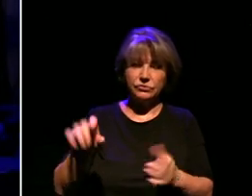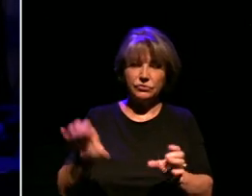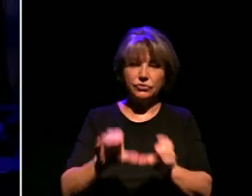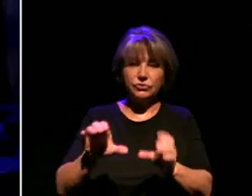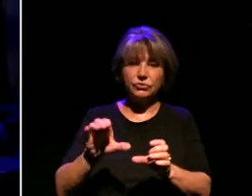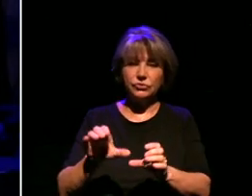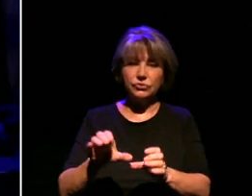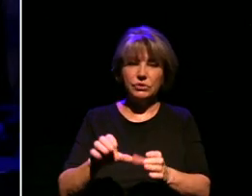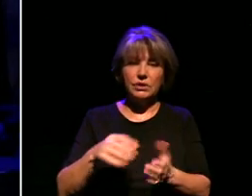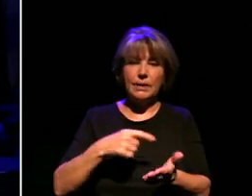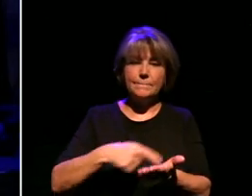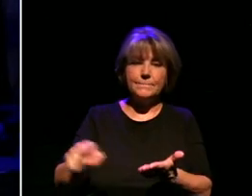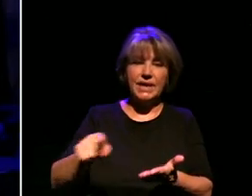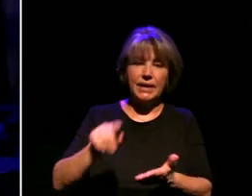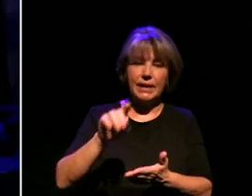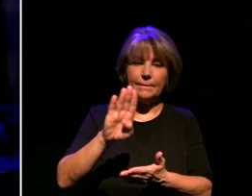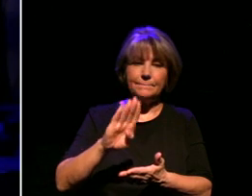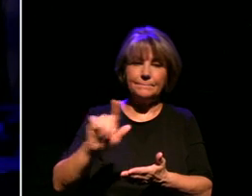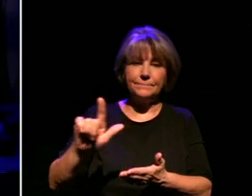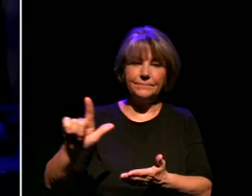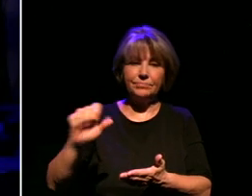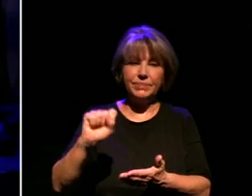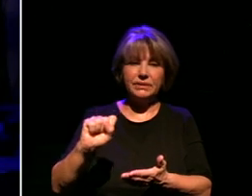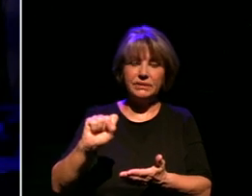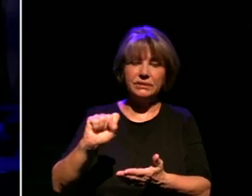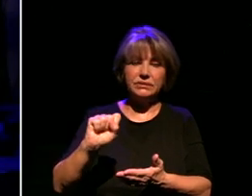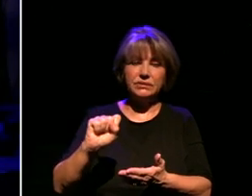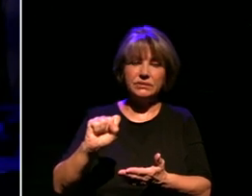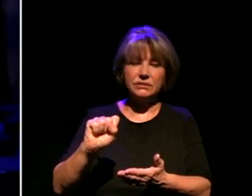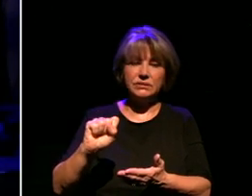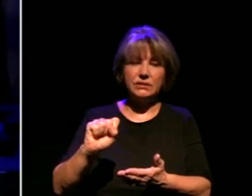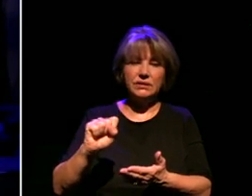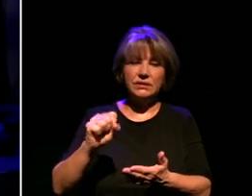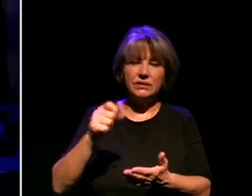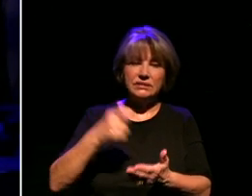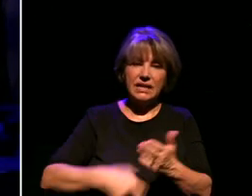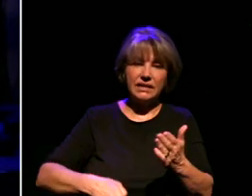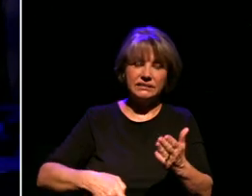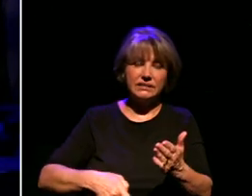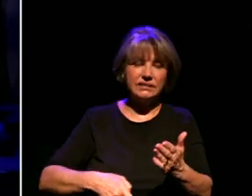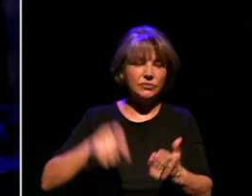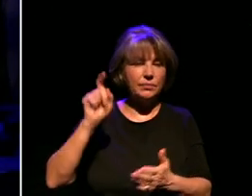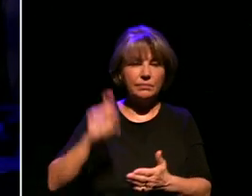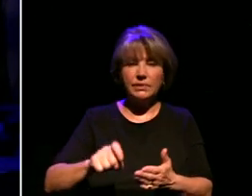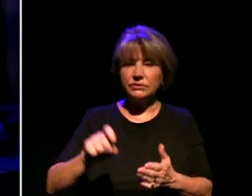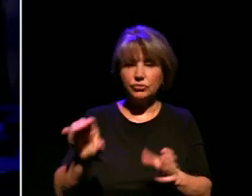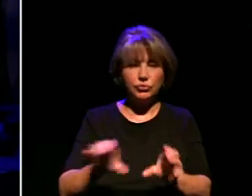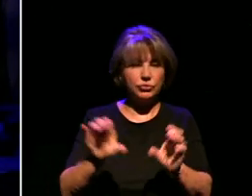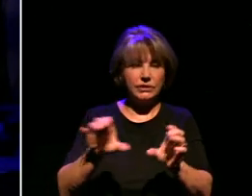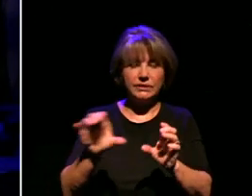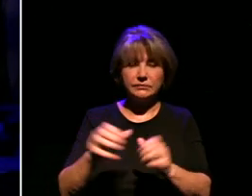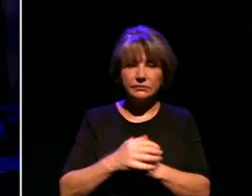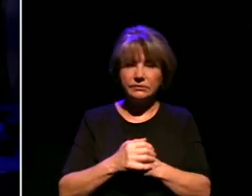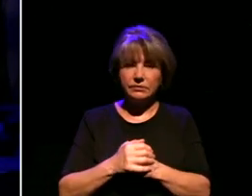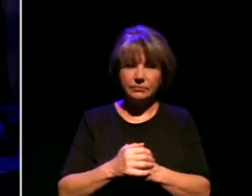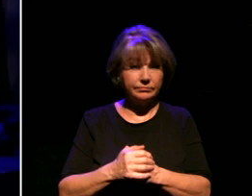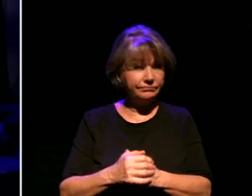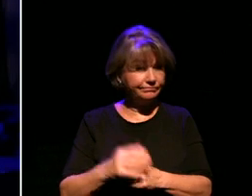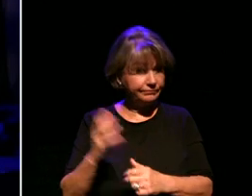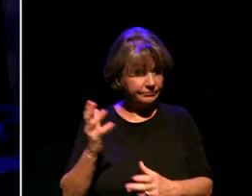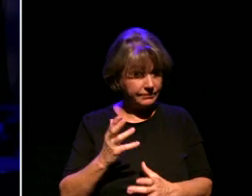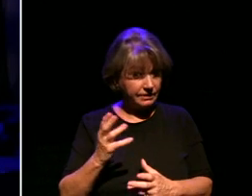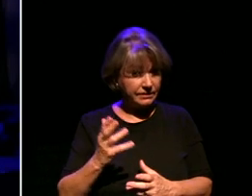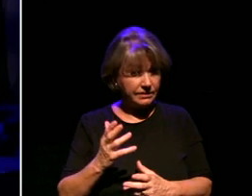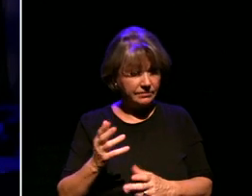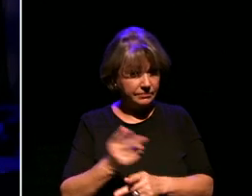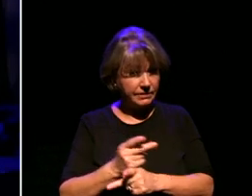utility bills, they're payments, they're taxes, all those kinds of things. We must do them. And if we don't do them, look out. Things are going to shut